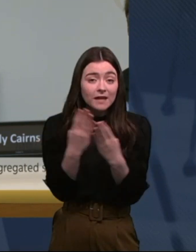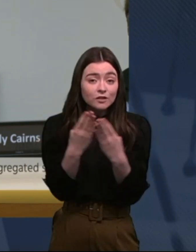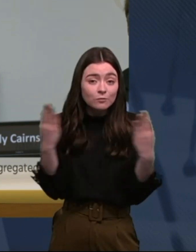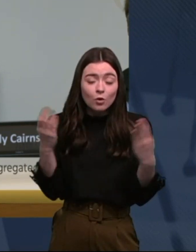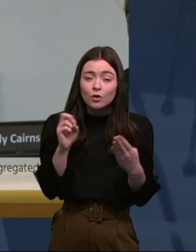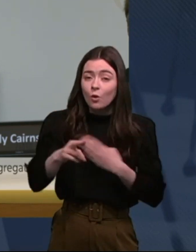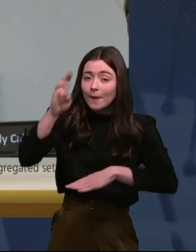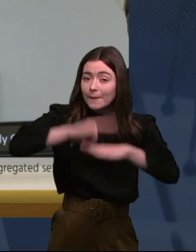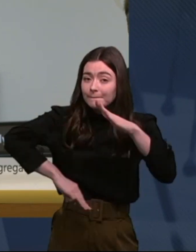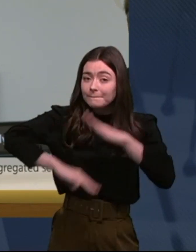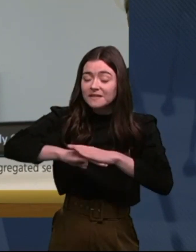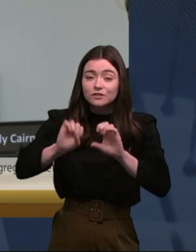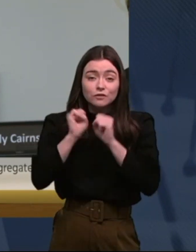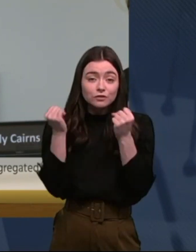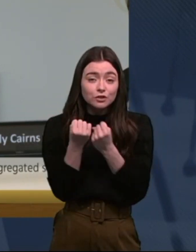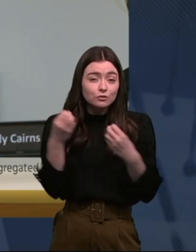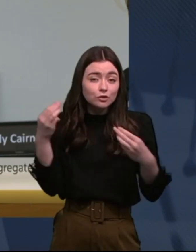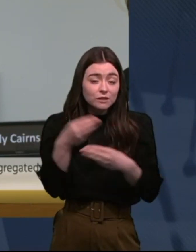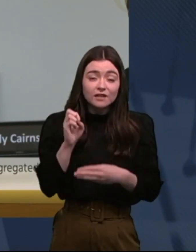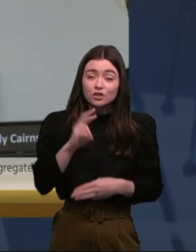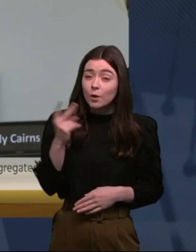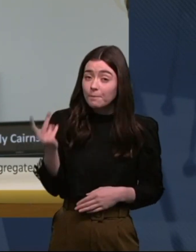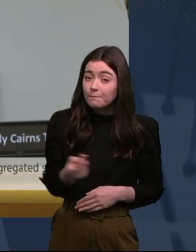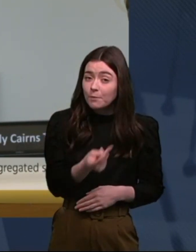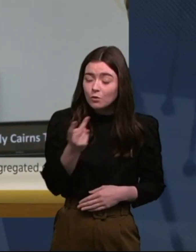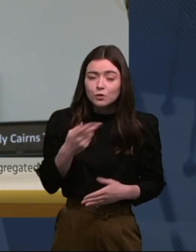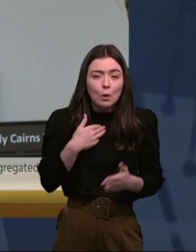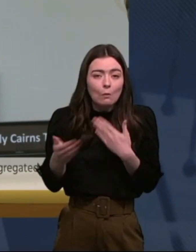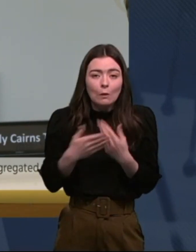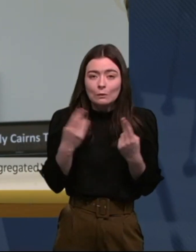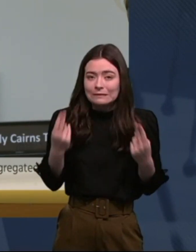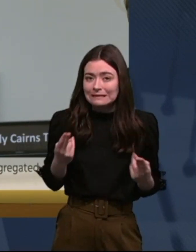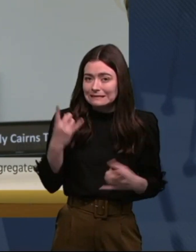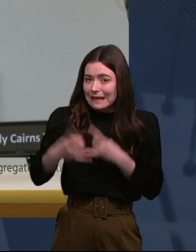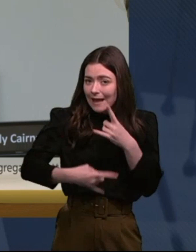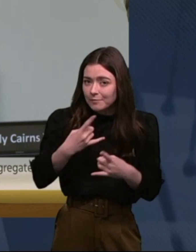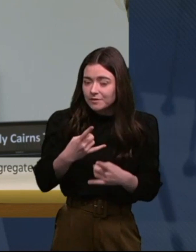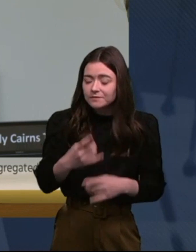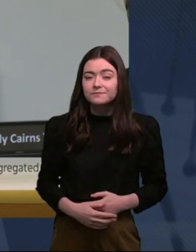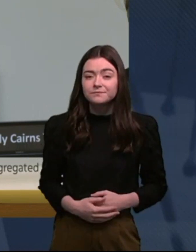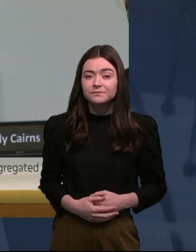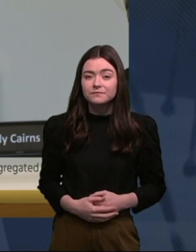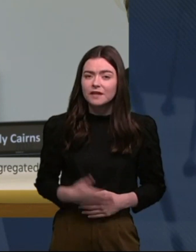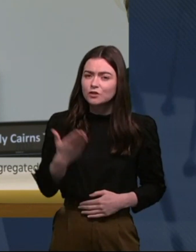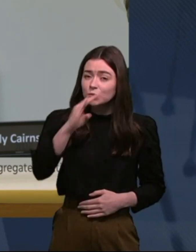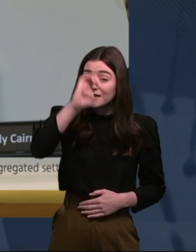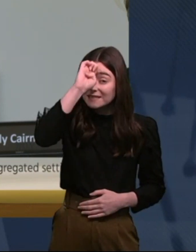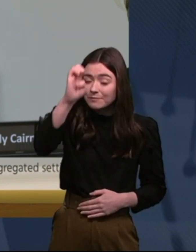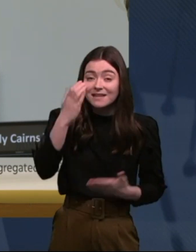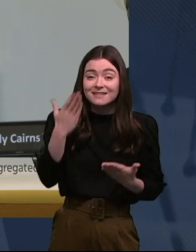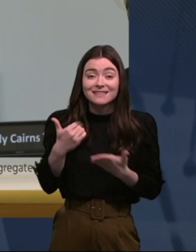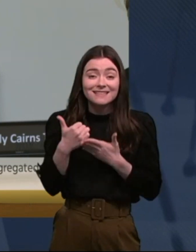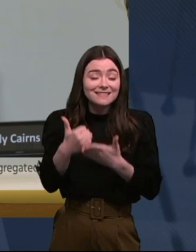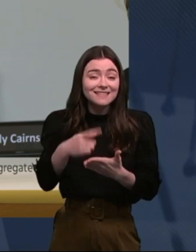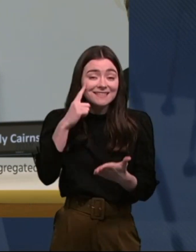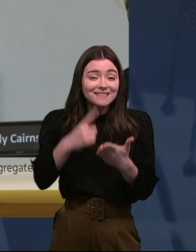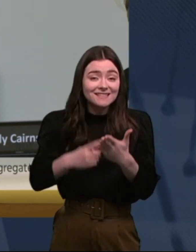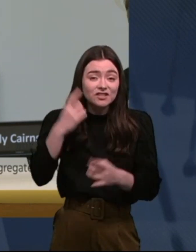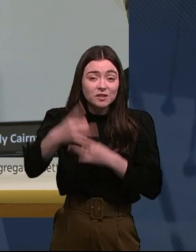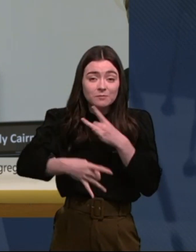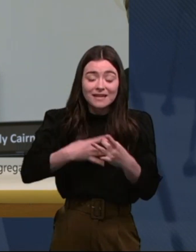Social Protection, or both, or what would need to be done? And you anticipate that the assisted